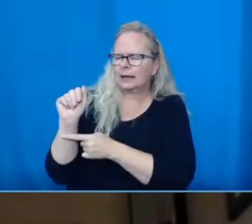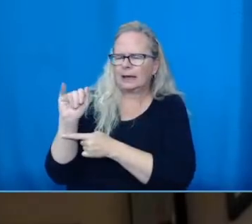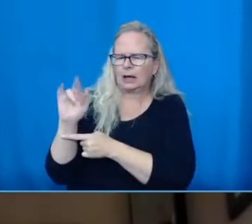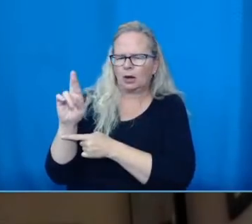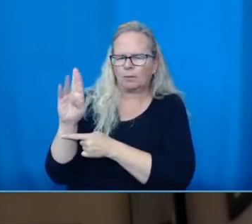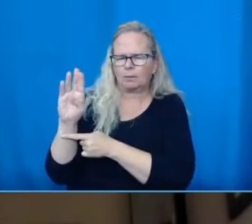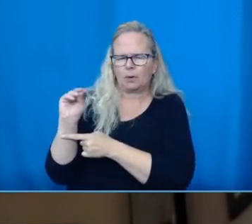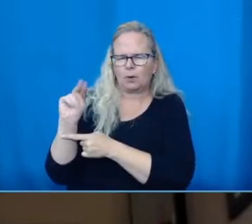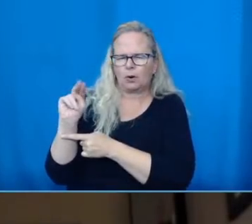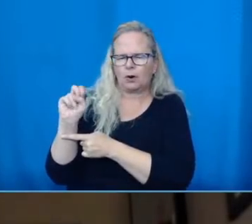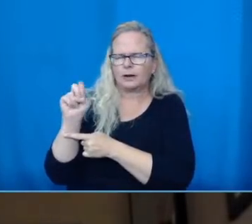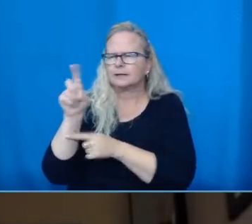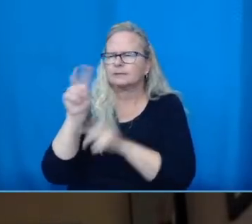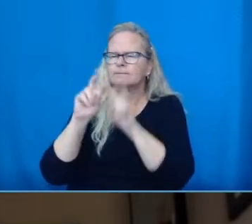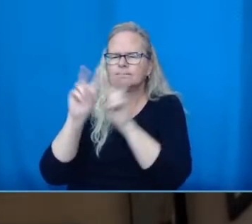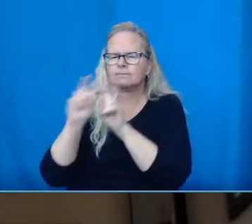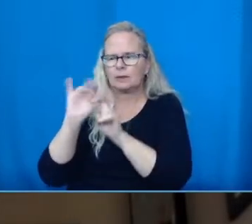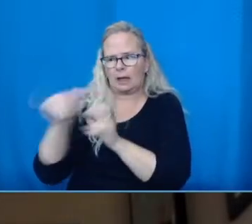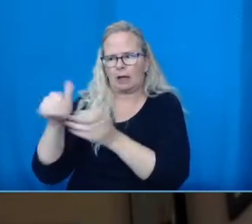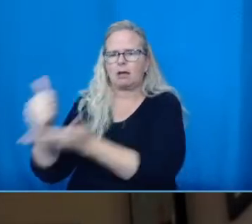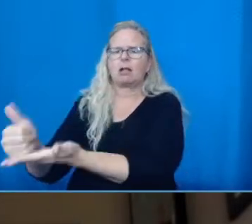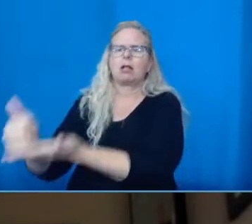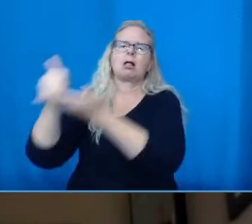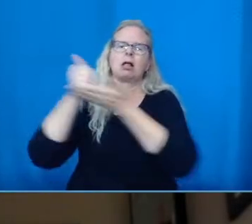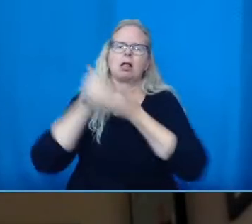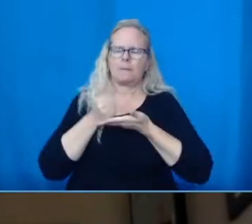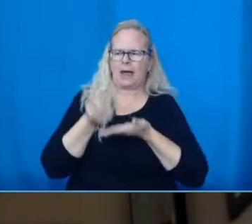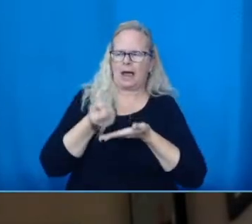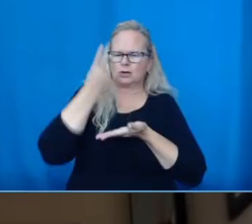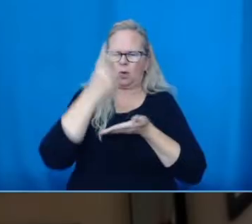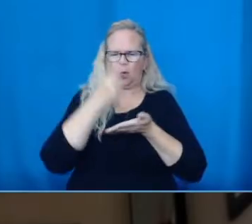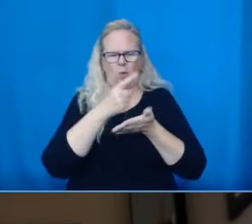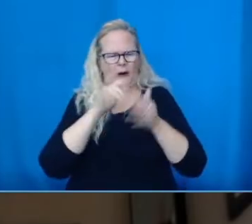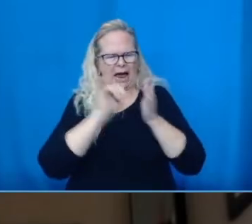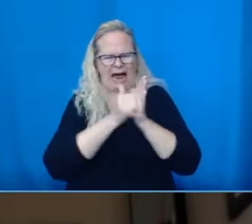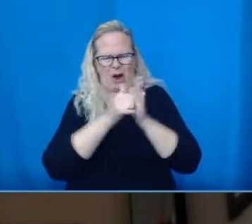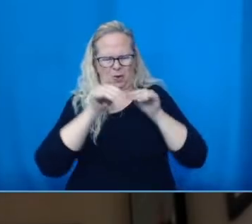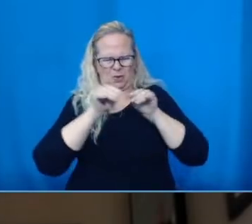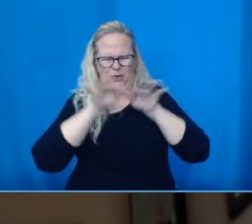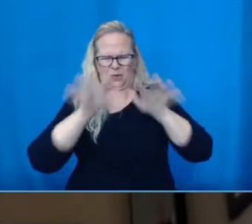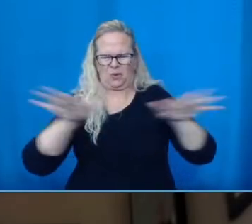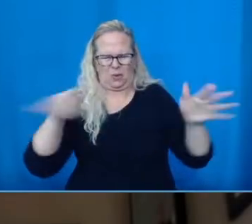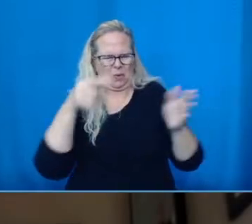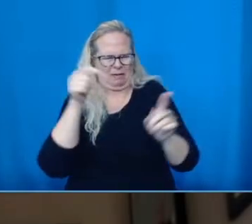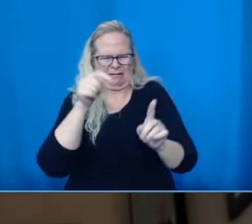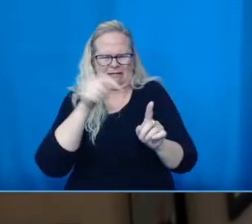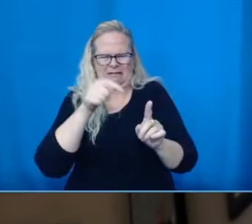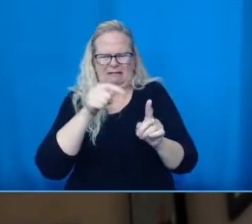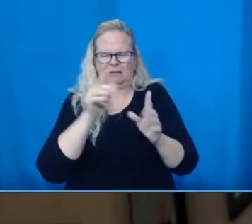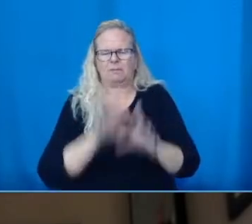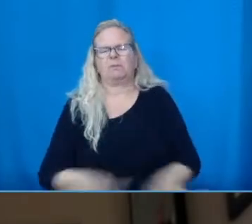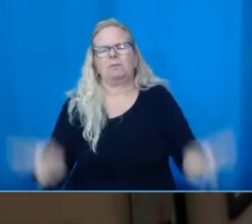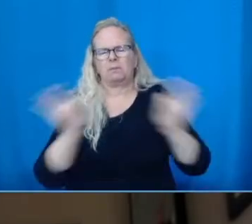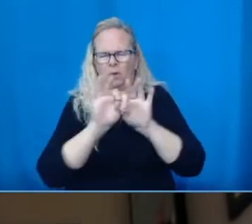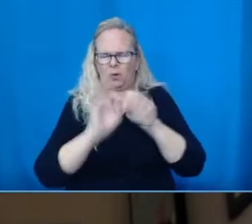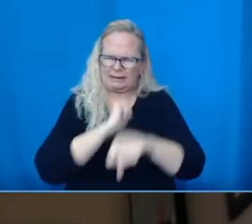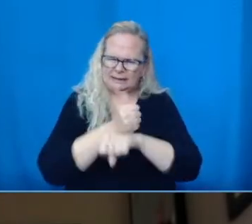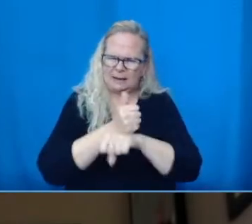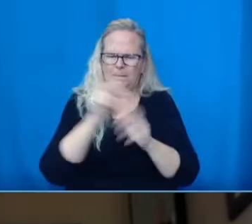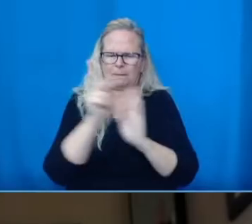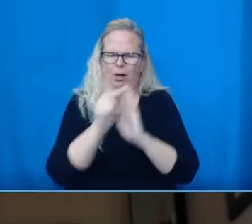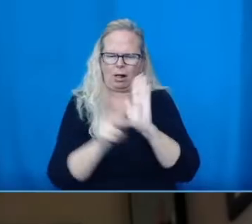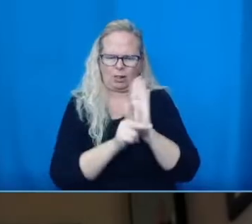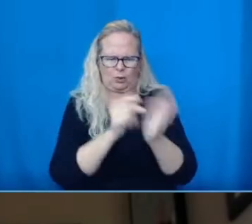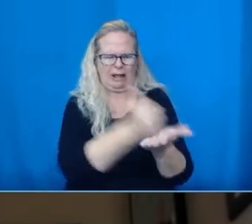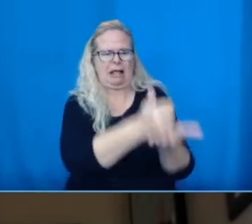practices that keep us breathing COVID-free air. Our three additional experts are joining us for the first time.